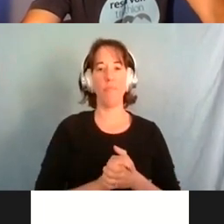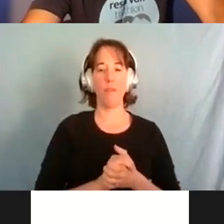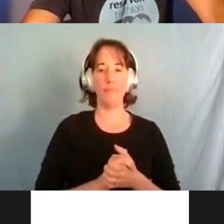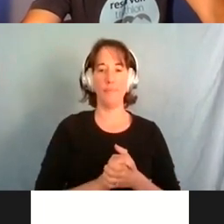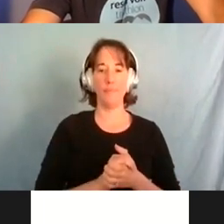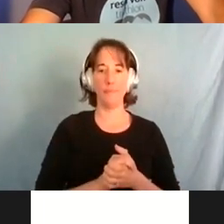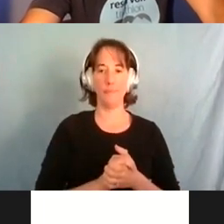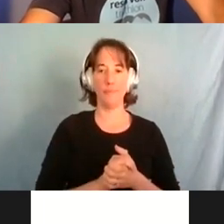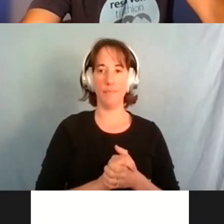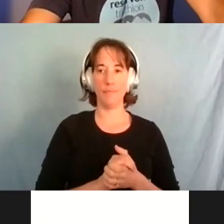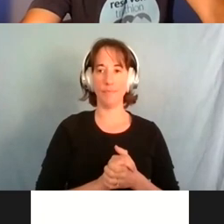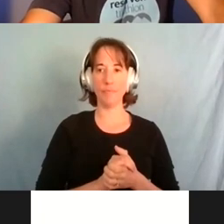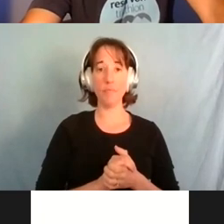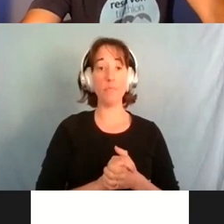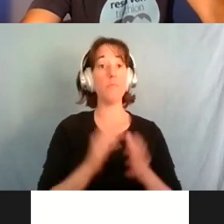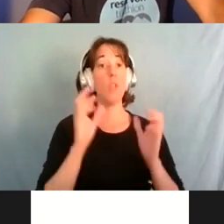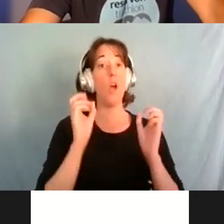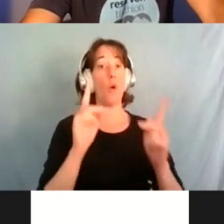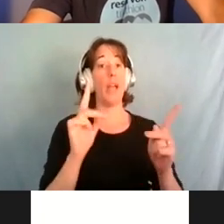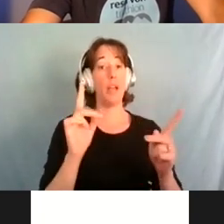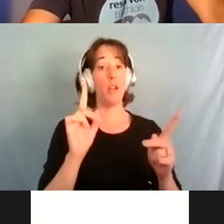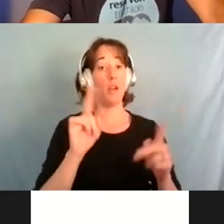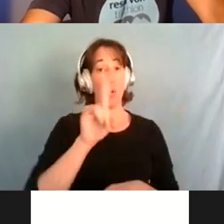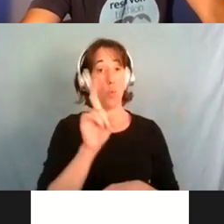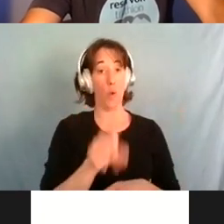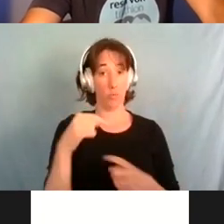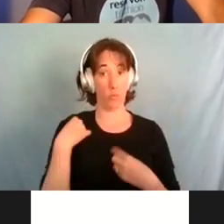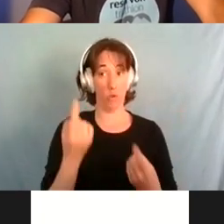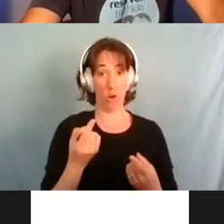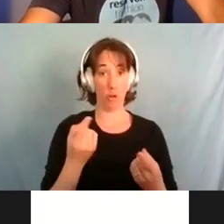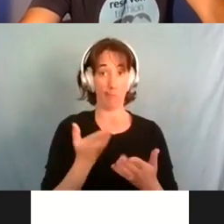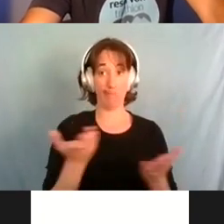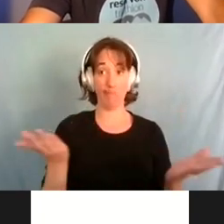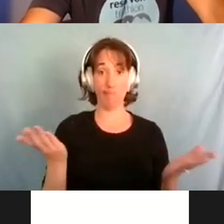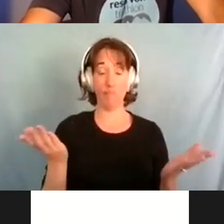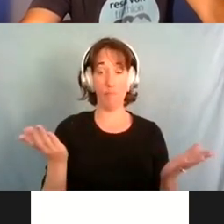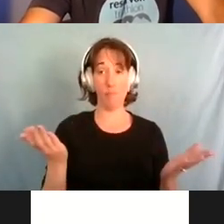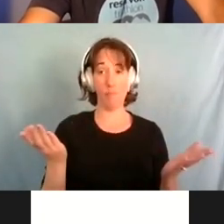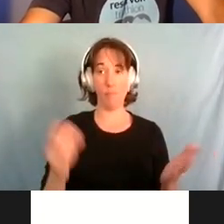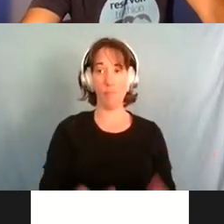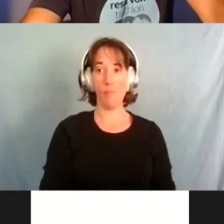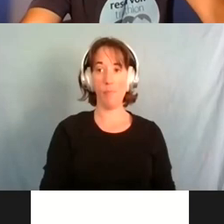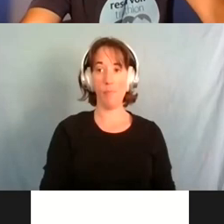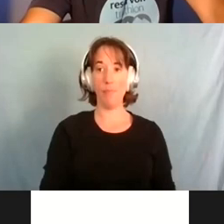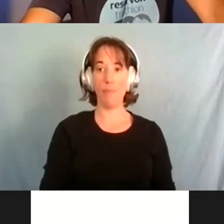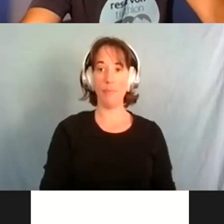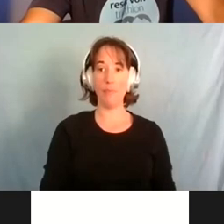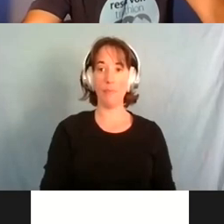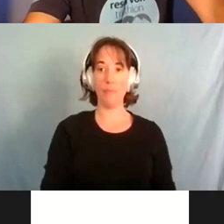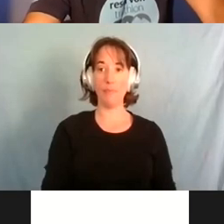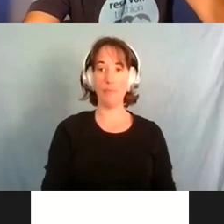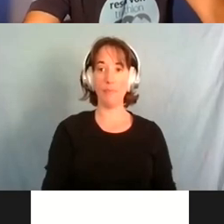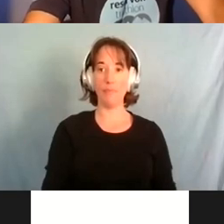Okay. Does anyone have any questions for that part? Oh, Are the policies different than SARSA